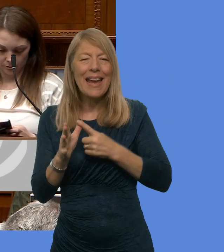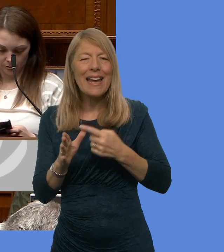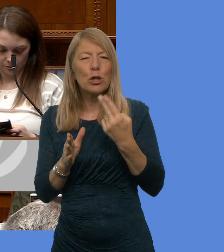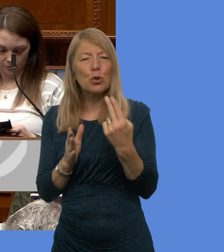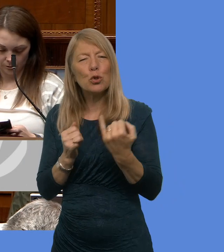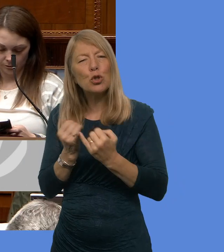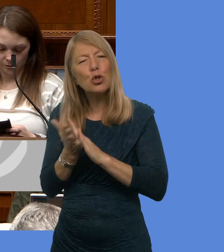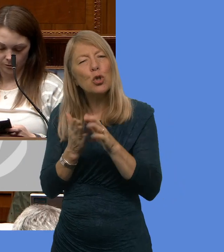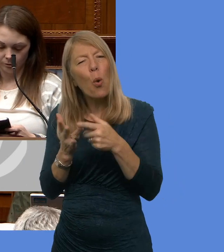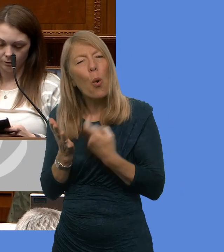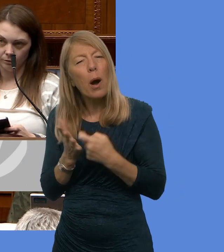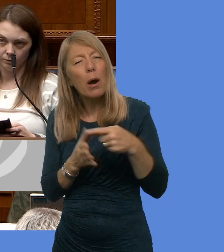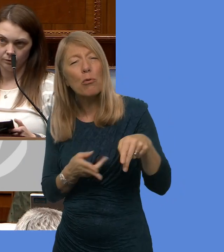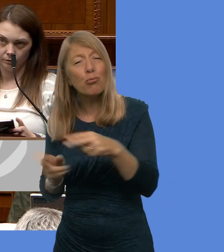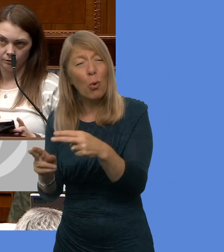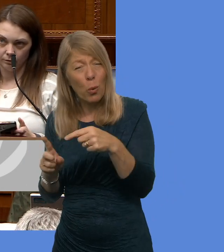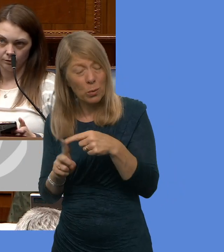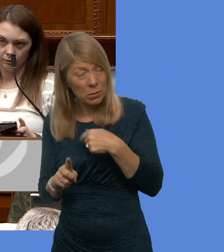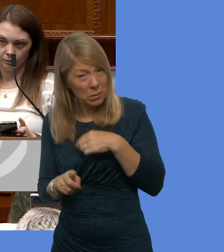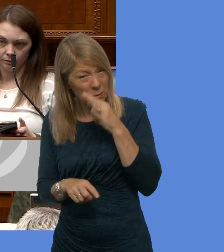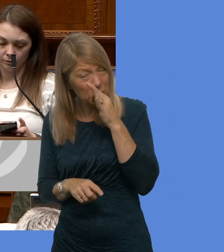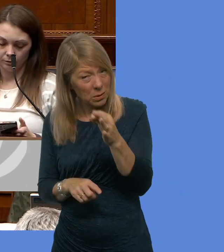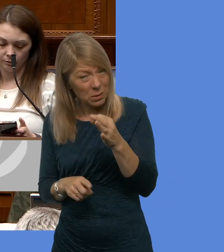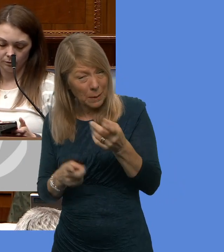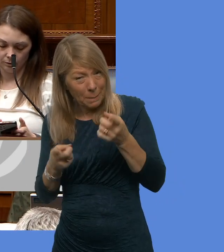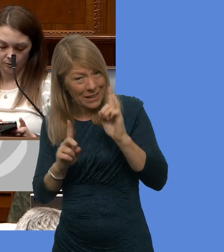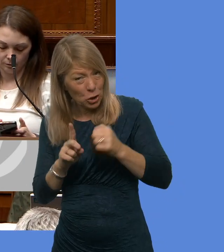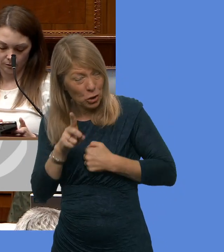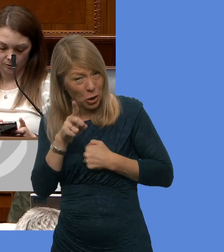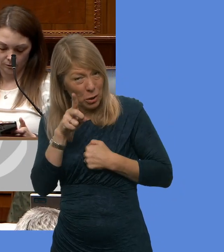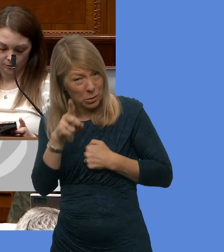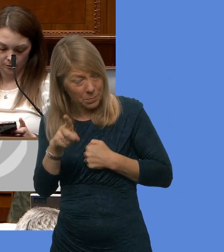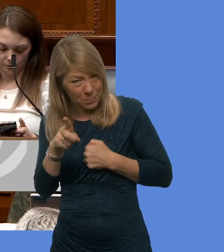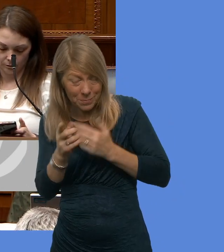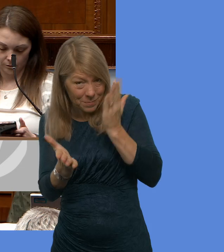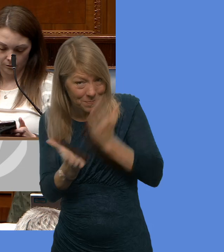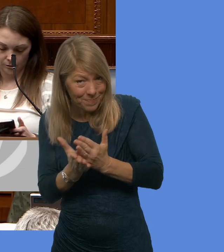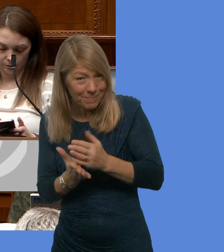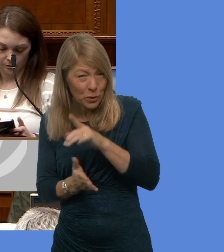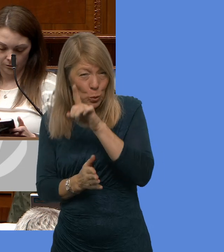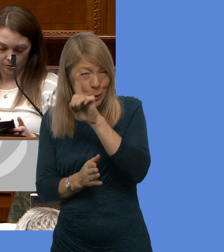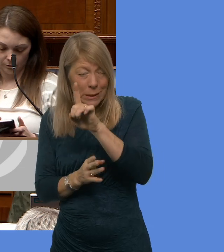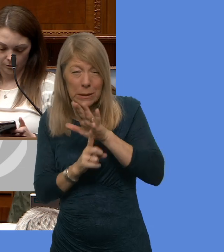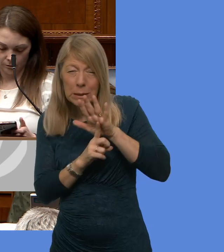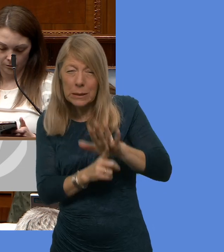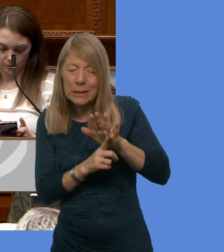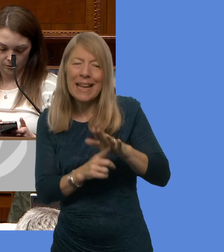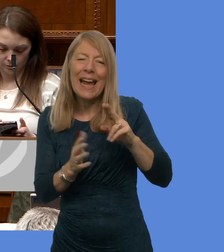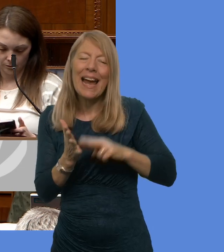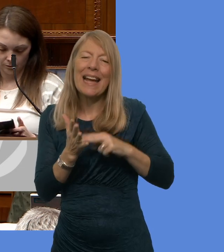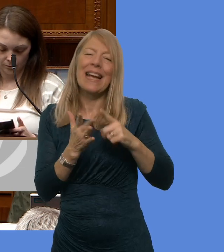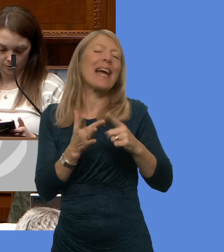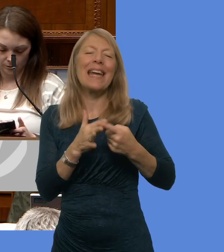answer, can the Minister give a guarantee that he is putting the necessary push, especially on the NIEA and the other departments that